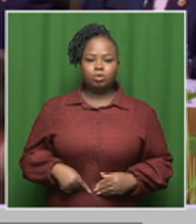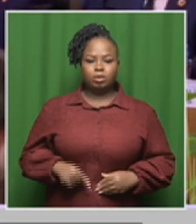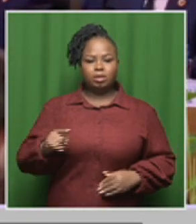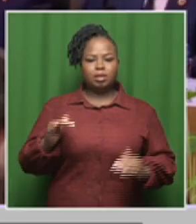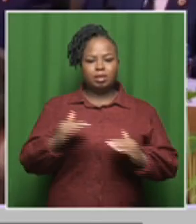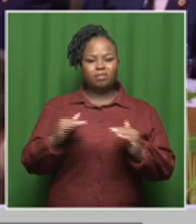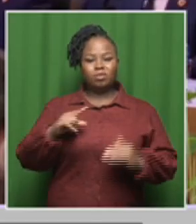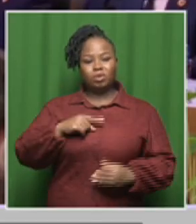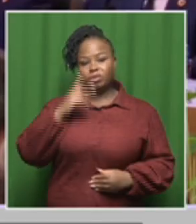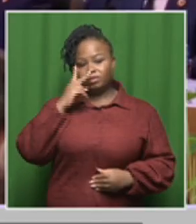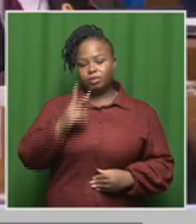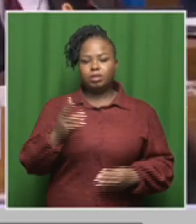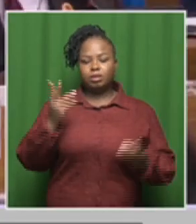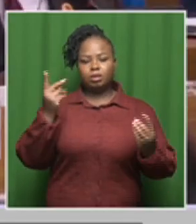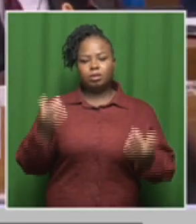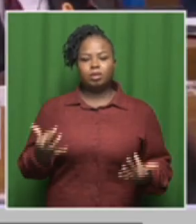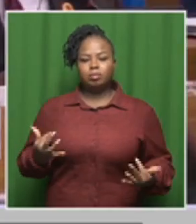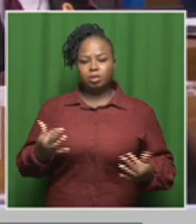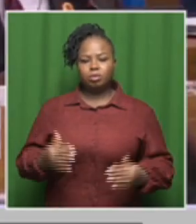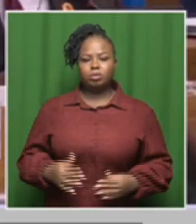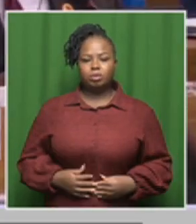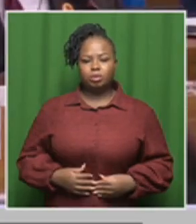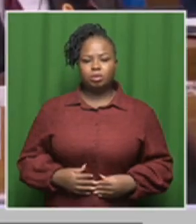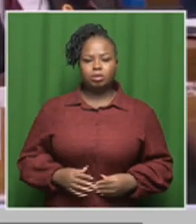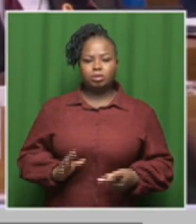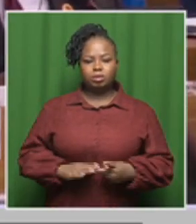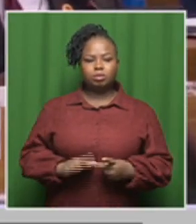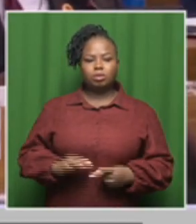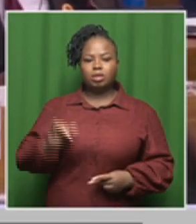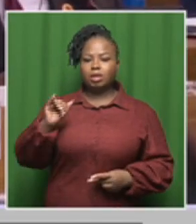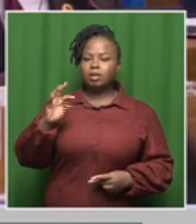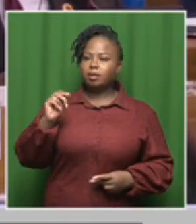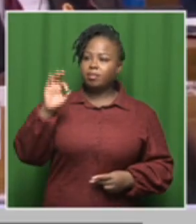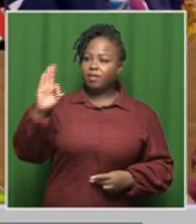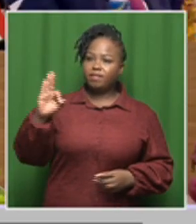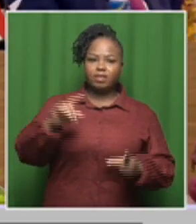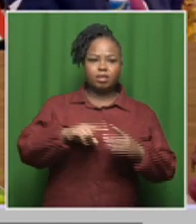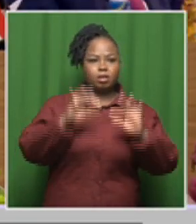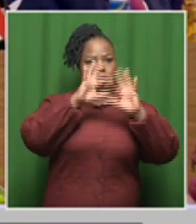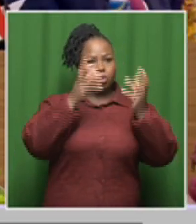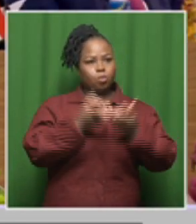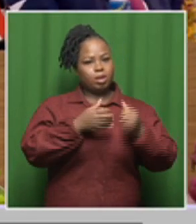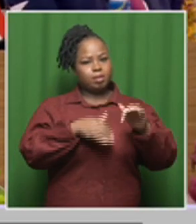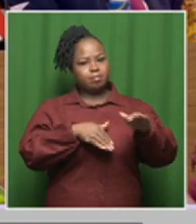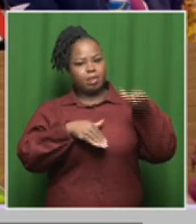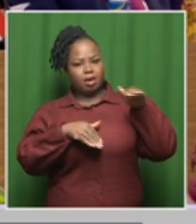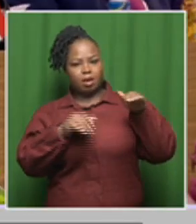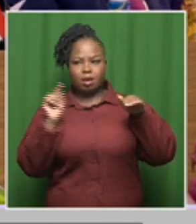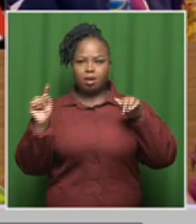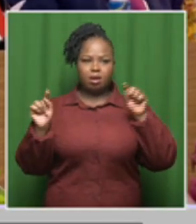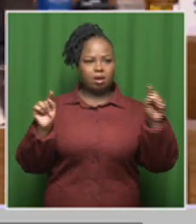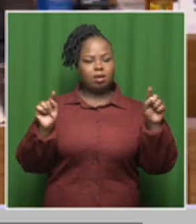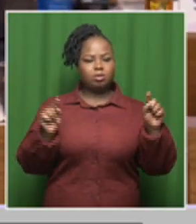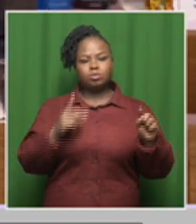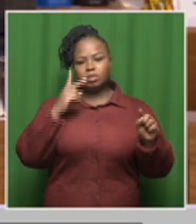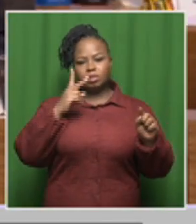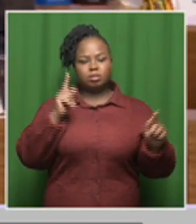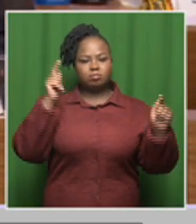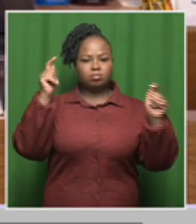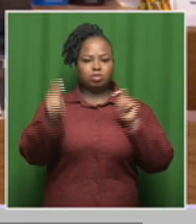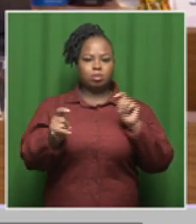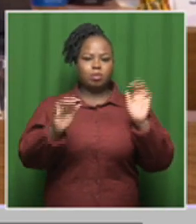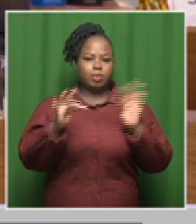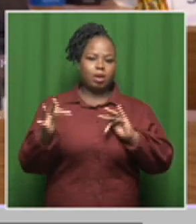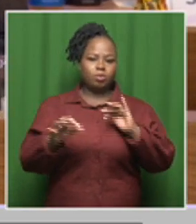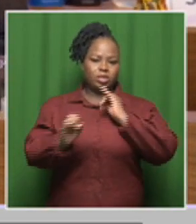when you look at financial institutions such as the IMF and the World Bank, and a demand to transform those